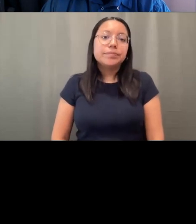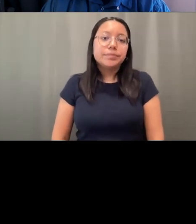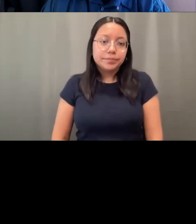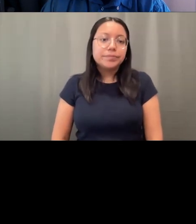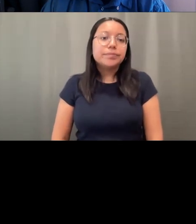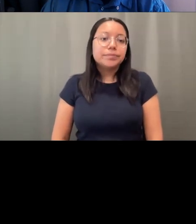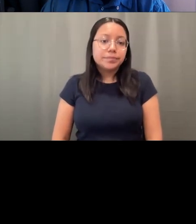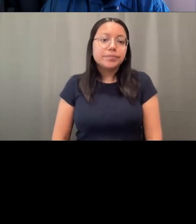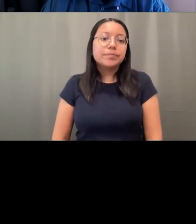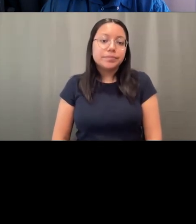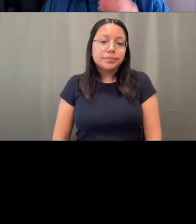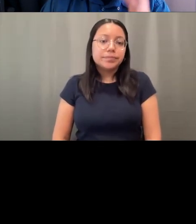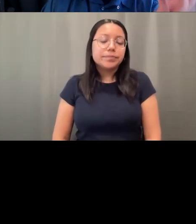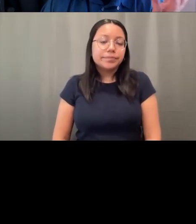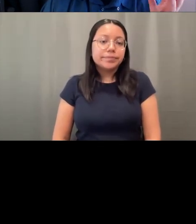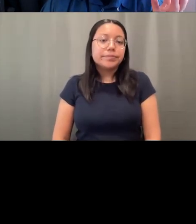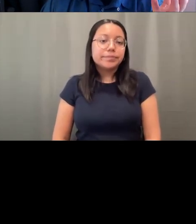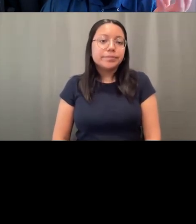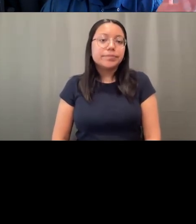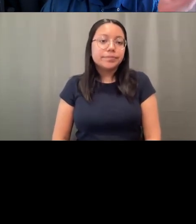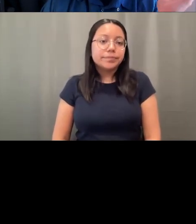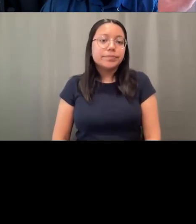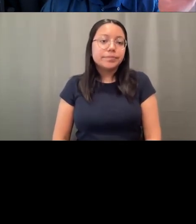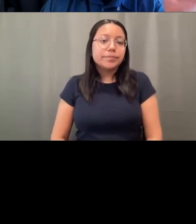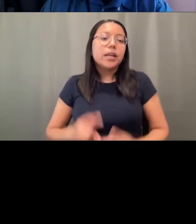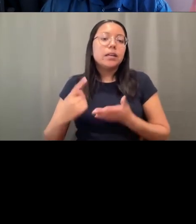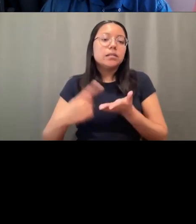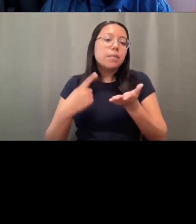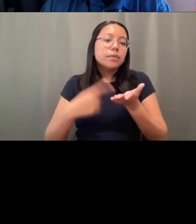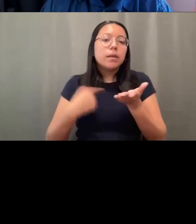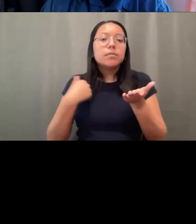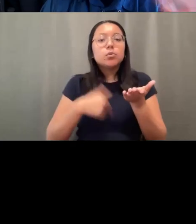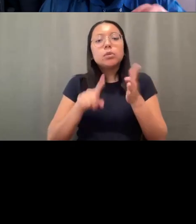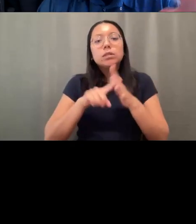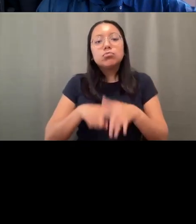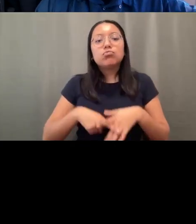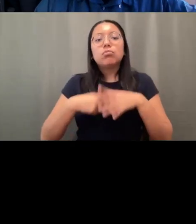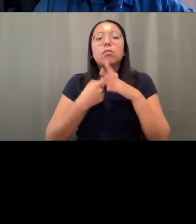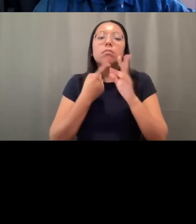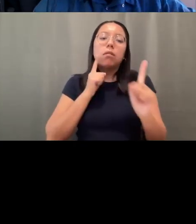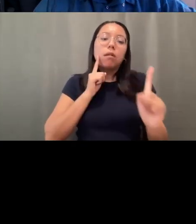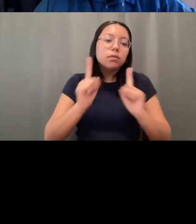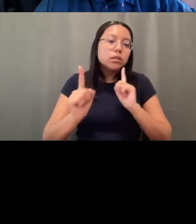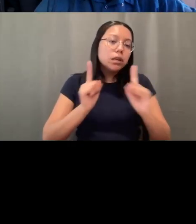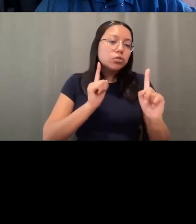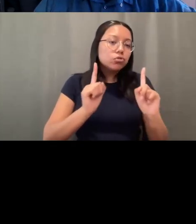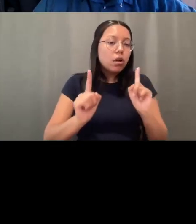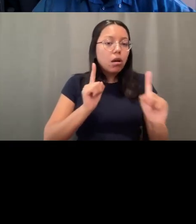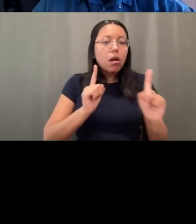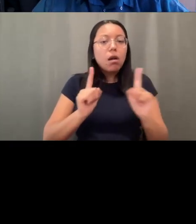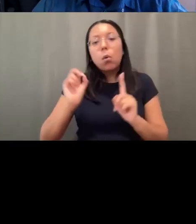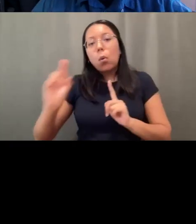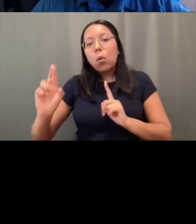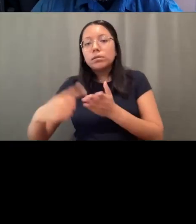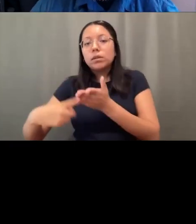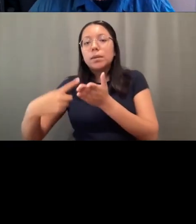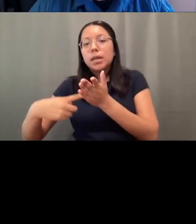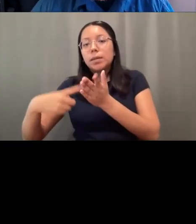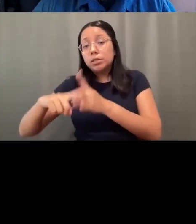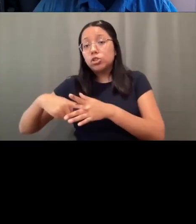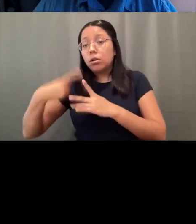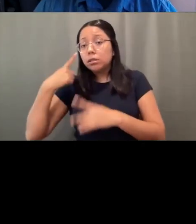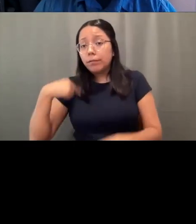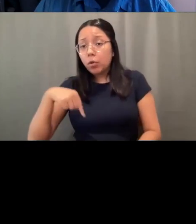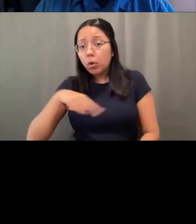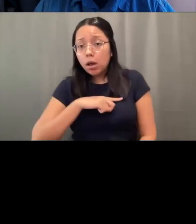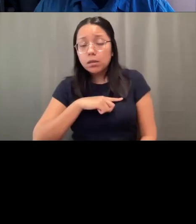So sometimes we need to start the conversation. Sometimes the conversation is started for us. So, like in that scenario, Beck started the